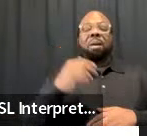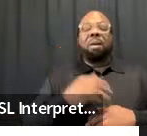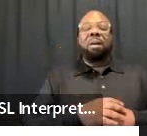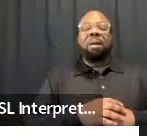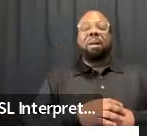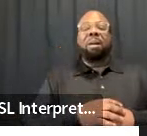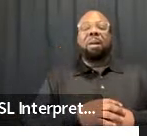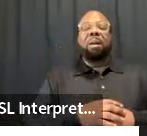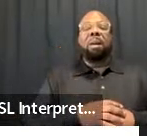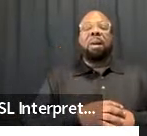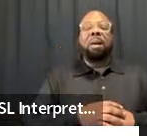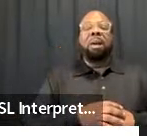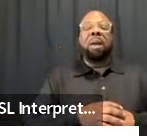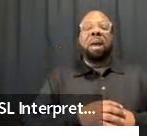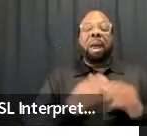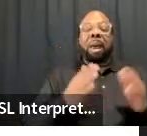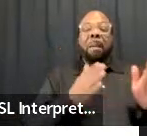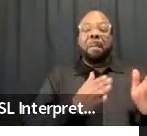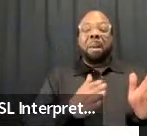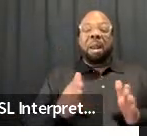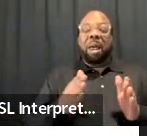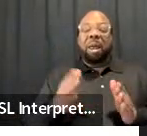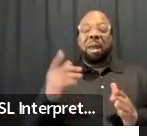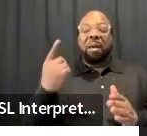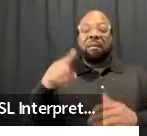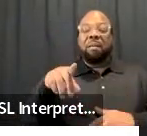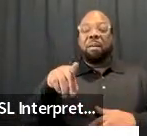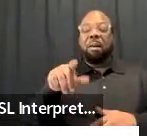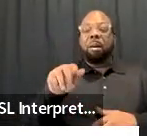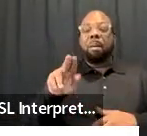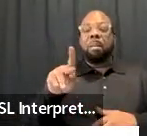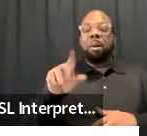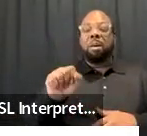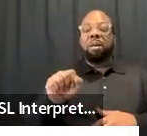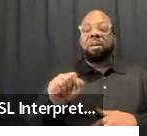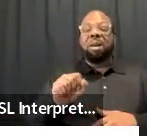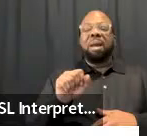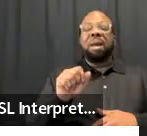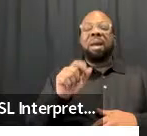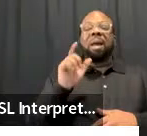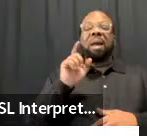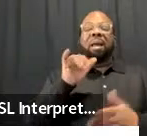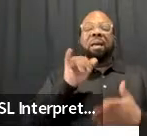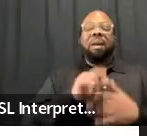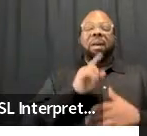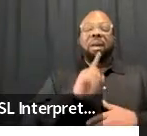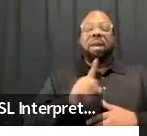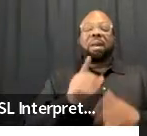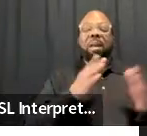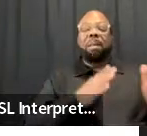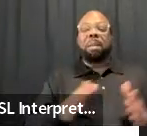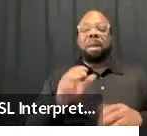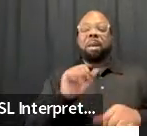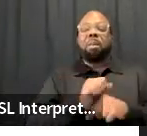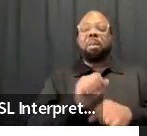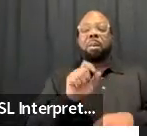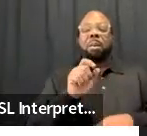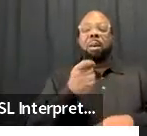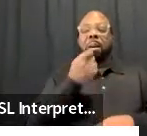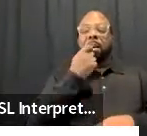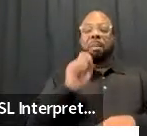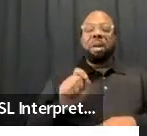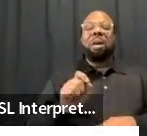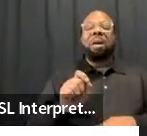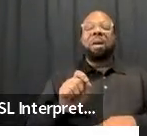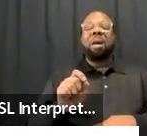planning for parks is something, I guess I would start by saying, that's built into our planning work, period. And so the City of Yes for Carbon Neutrality is